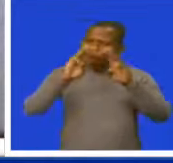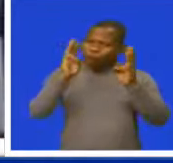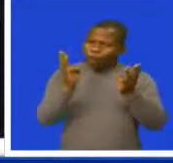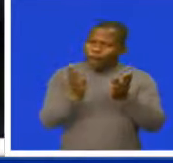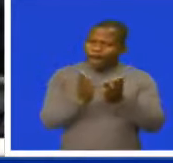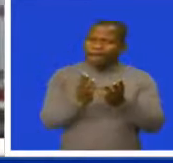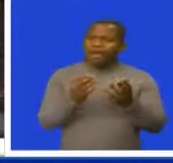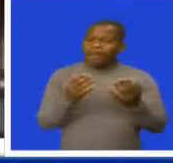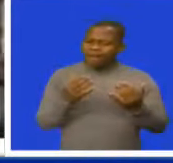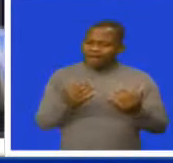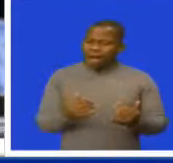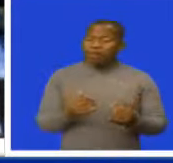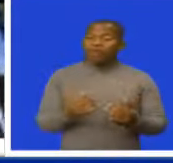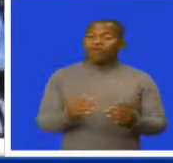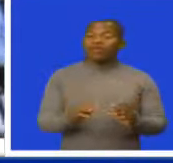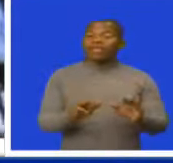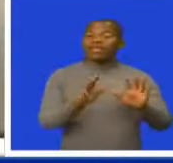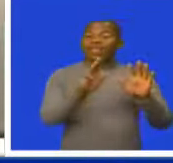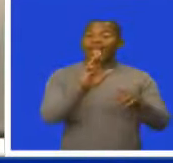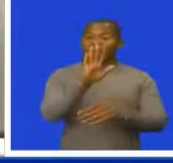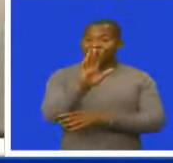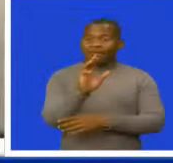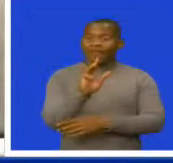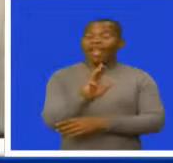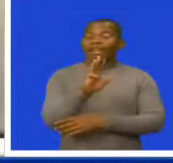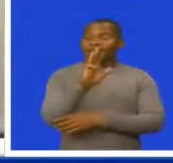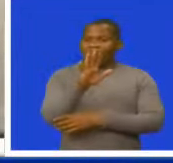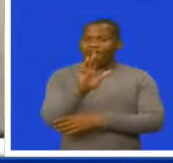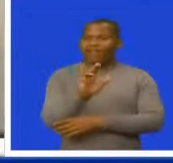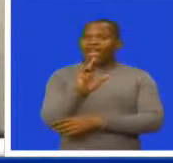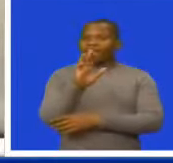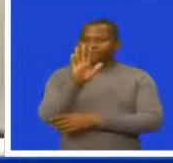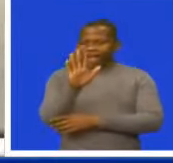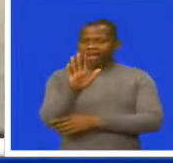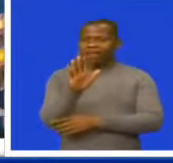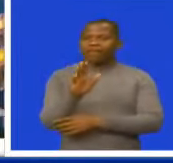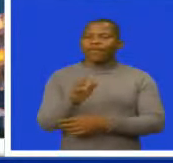lona-ke likhandlela. Kubika giyani emsebenzi sesibayeni lodge kumathapha.